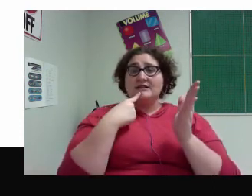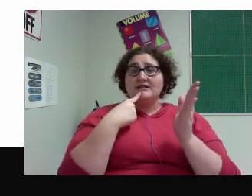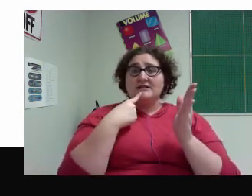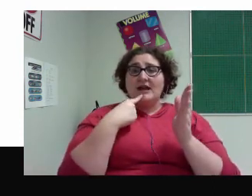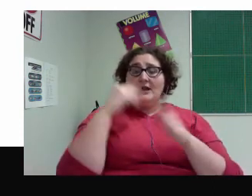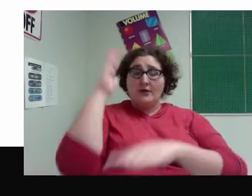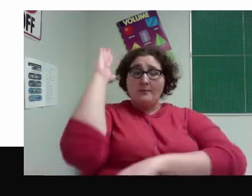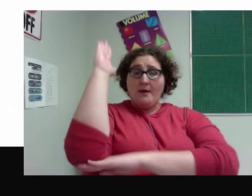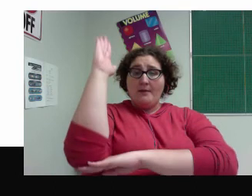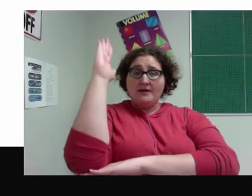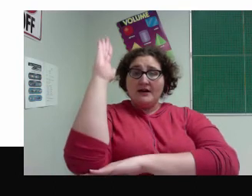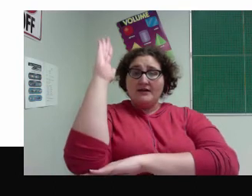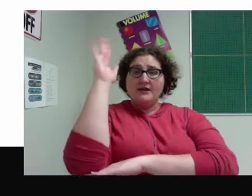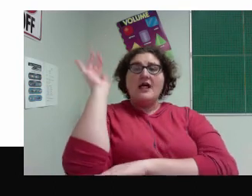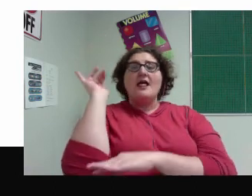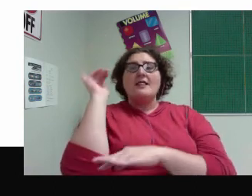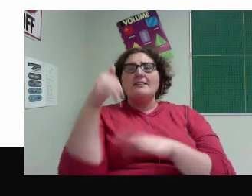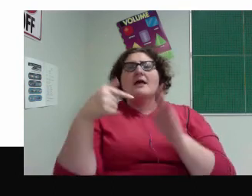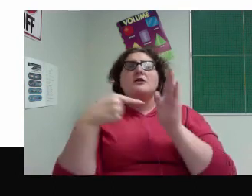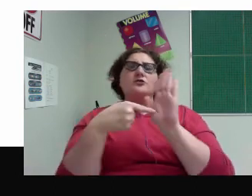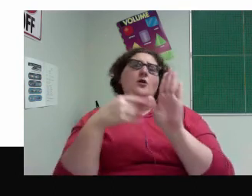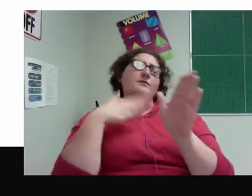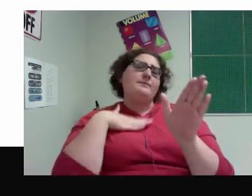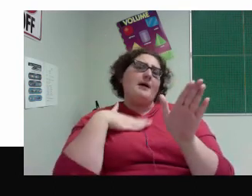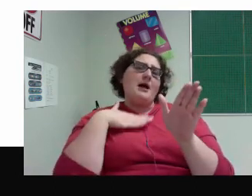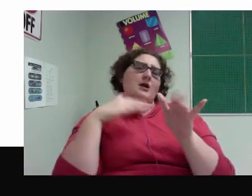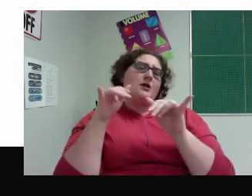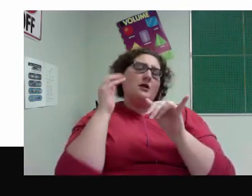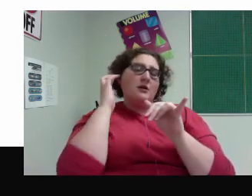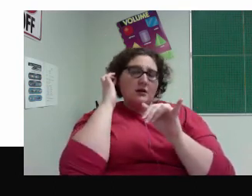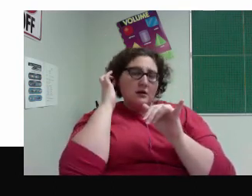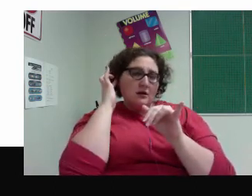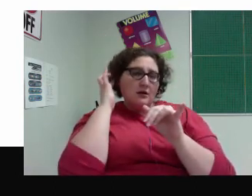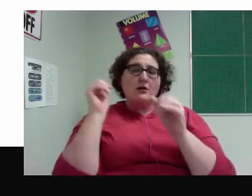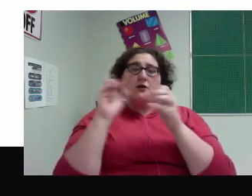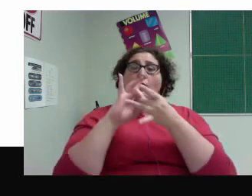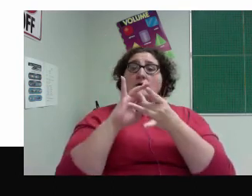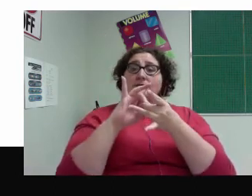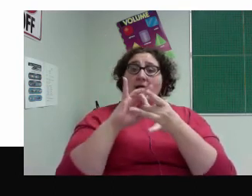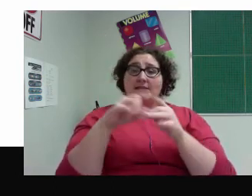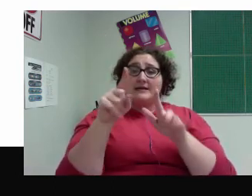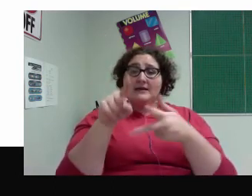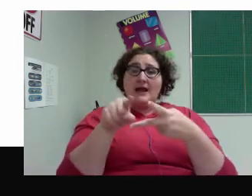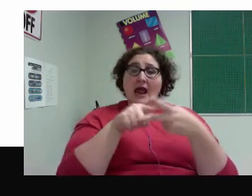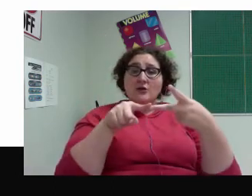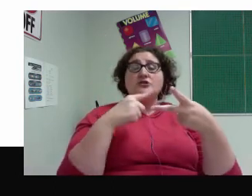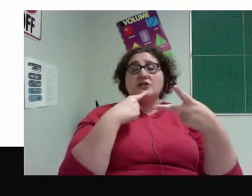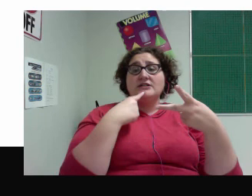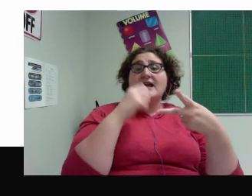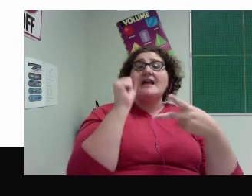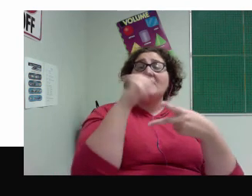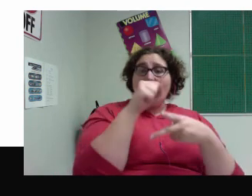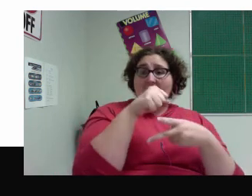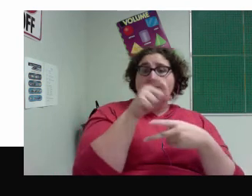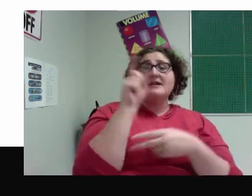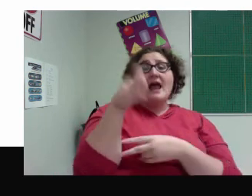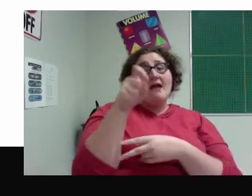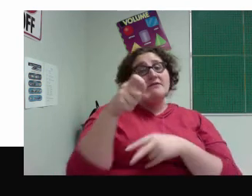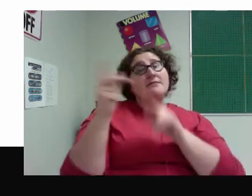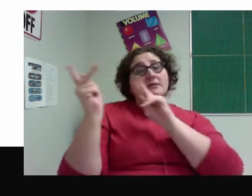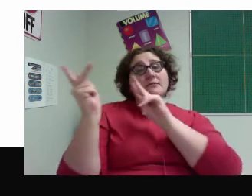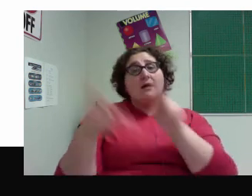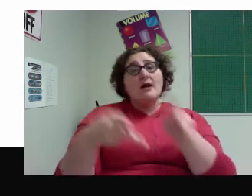my corresponding angles, so I could say that it's yes, they have to be parallel to each other because